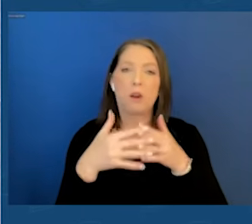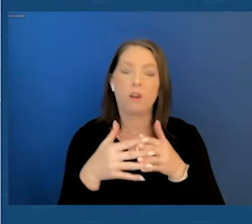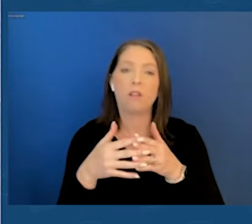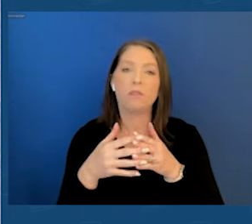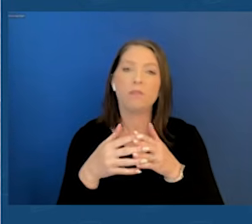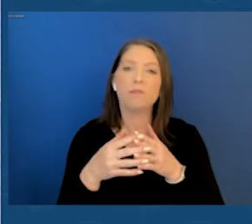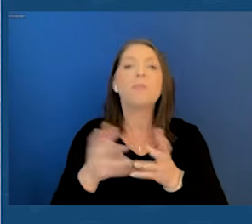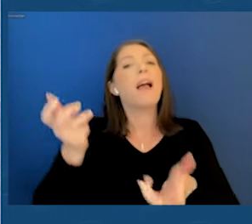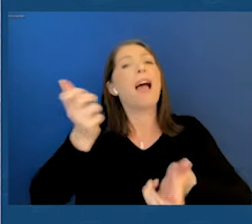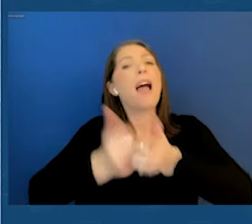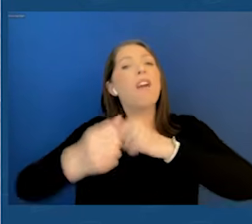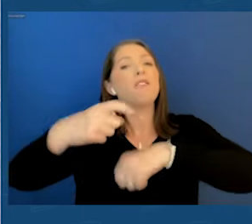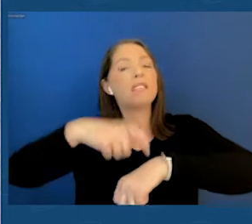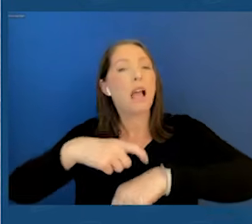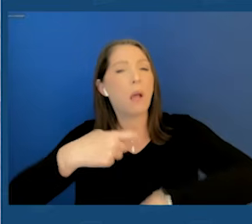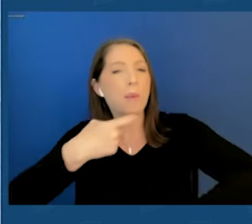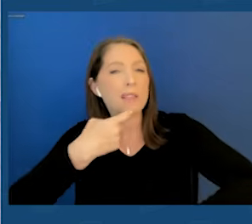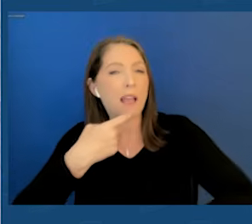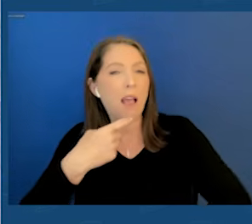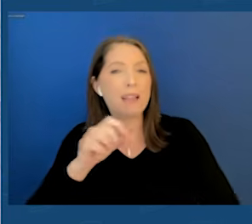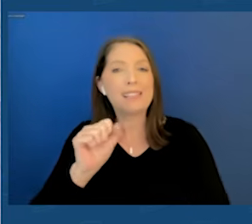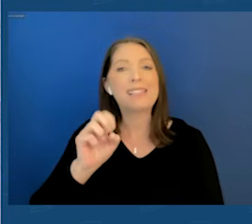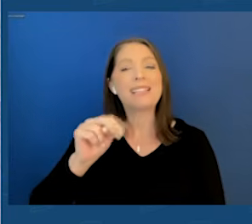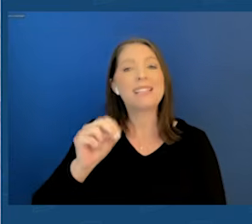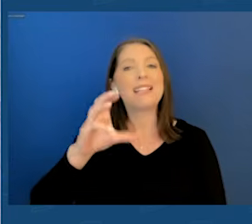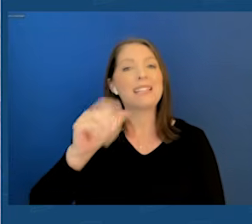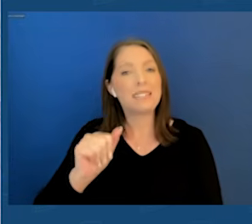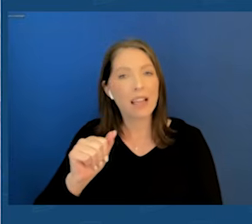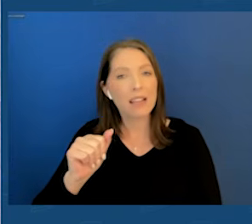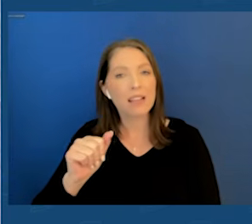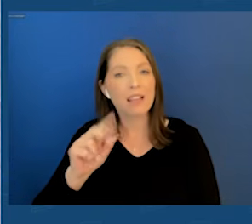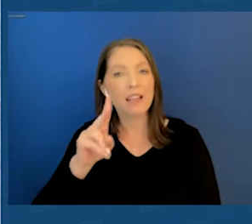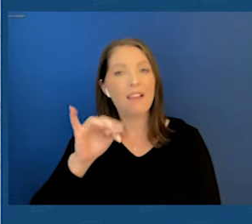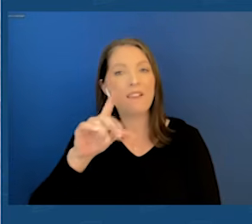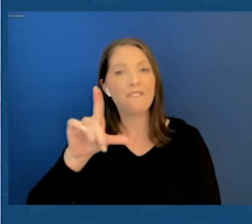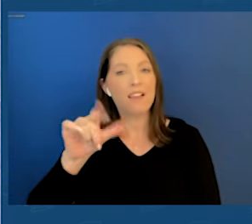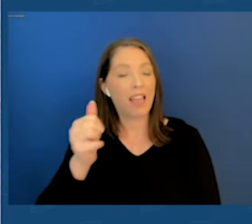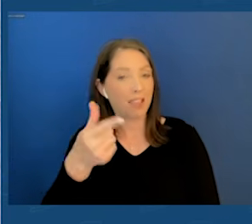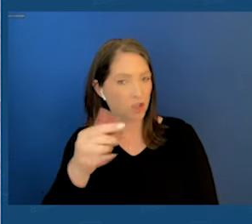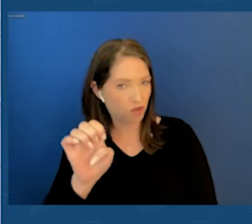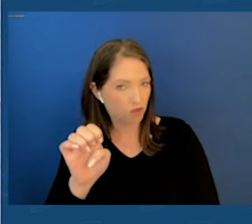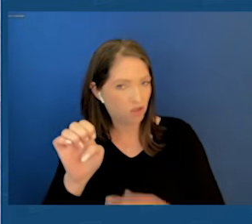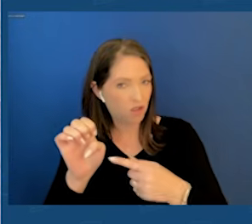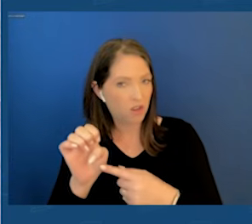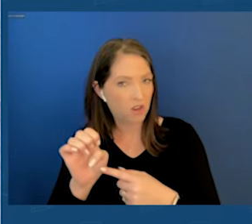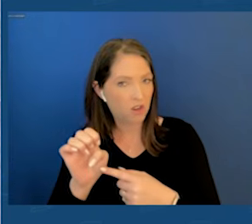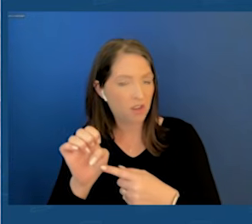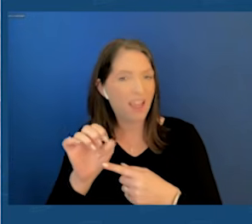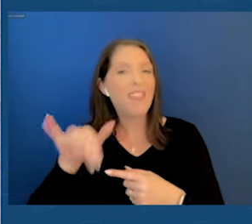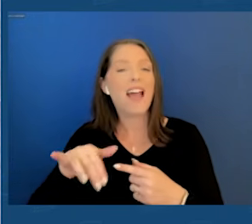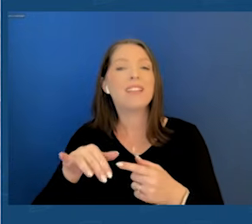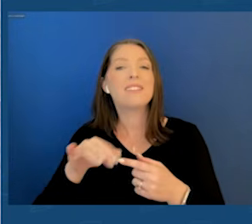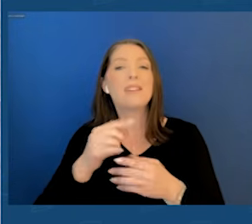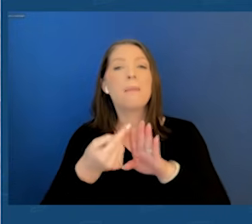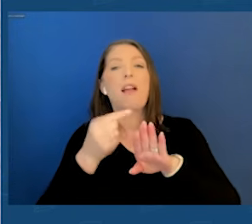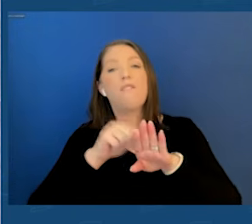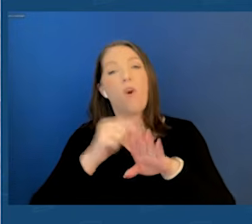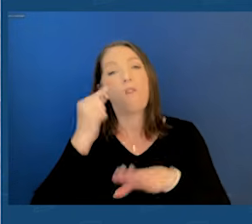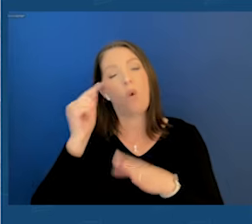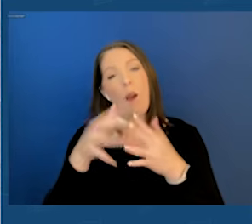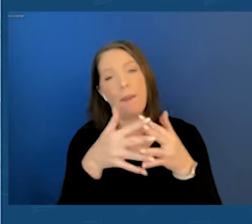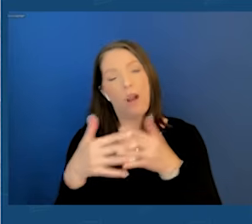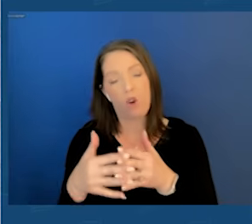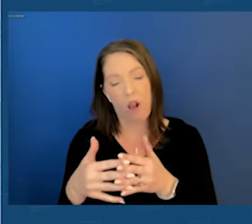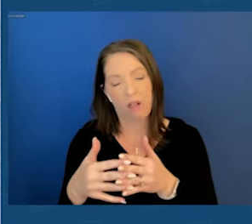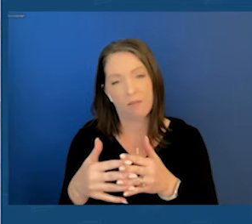we say that, Seneca Village, rather, is a metaphor for America. And